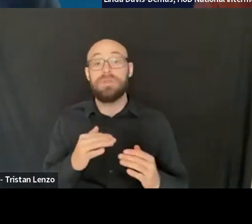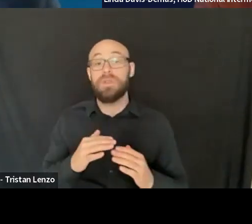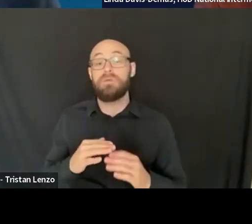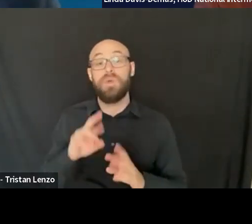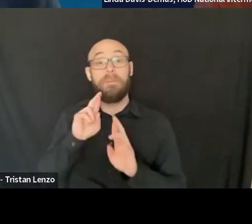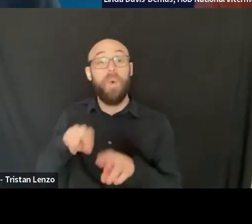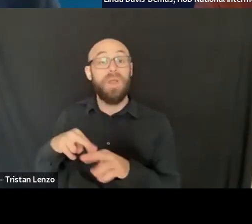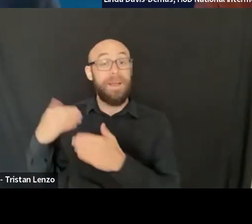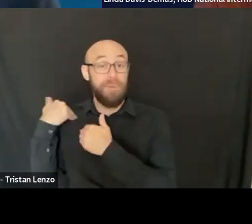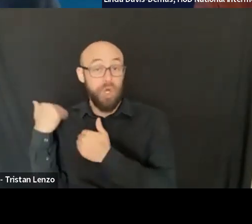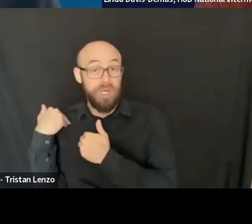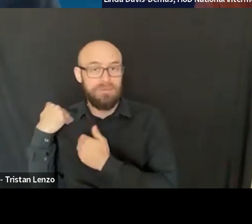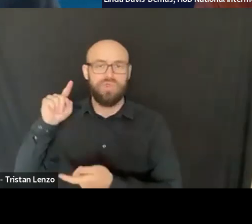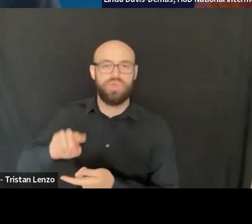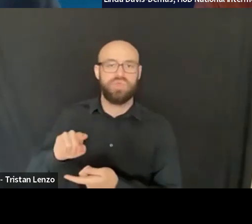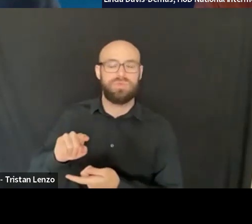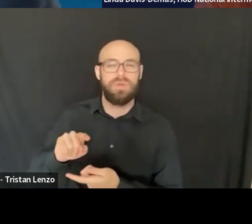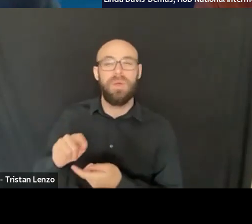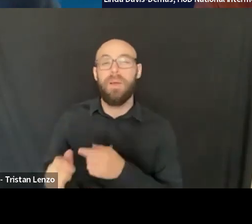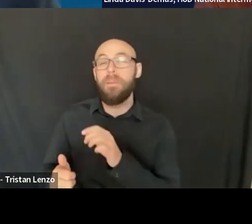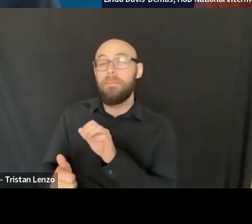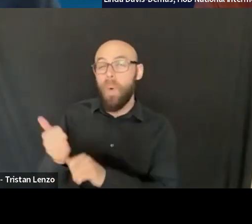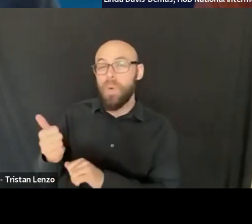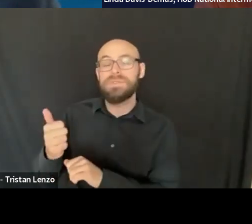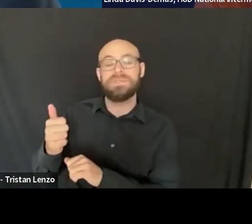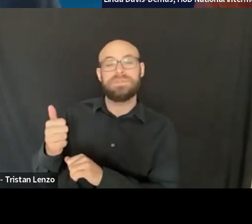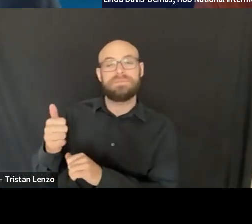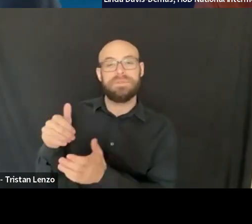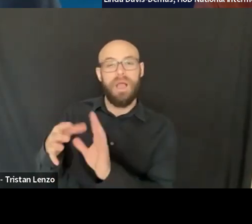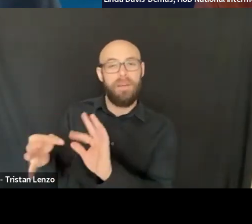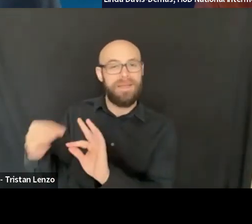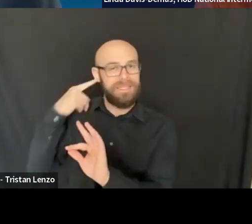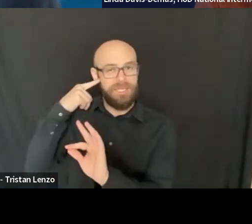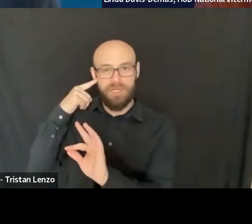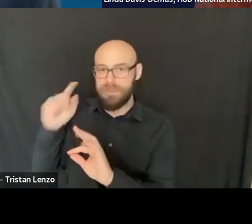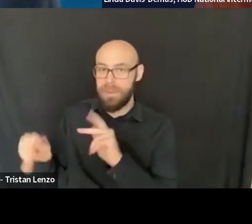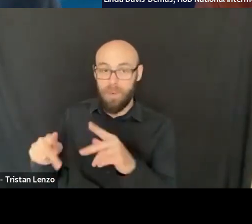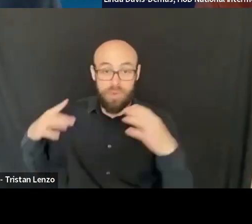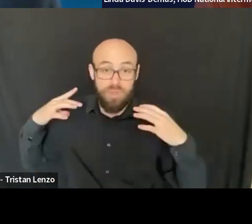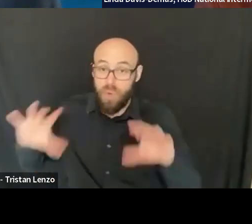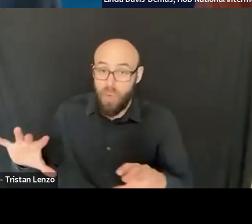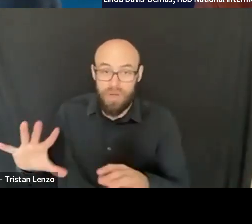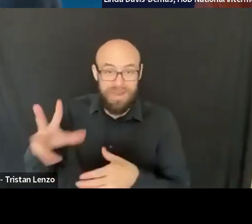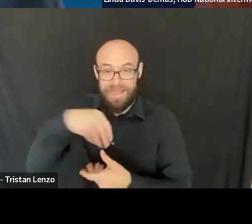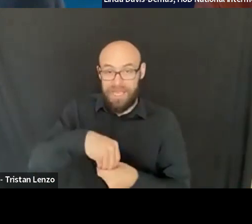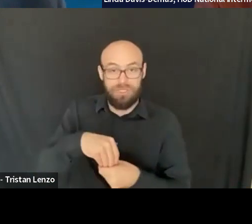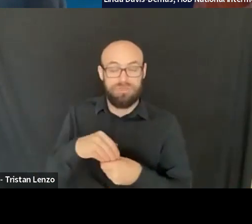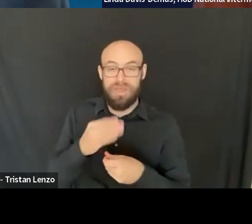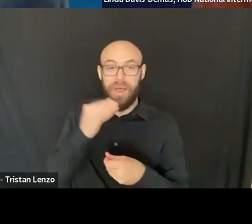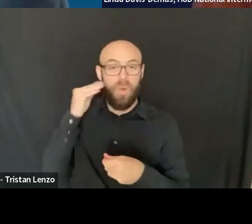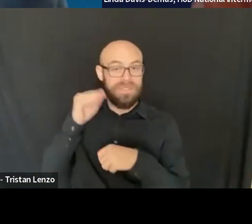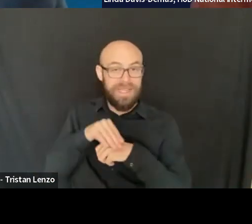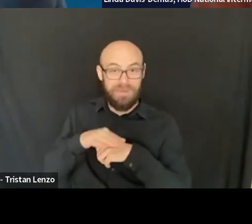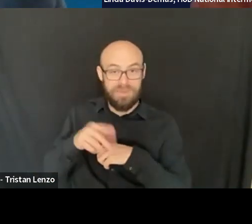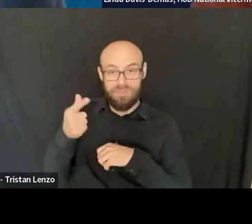is typically the most common reason why we hear people do not want to engage in the housing counseling grant,